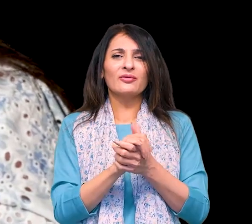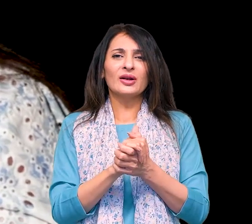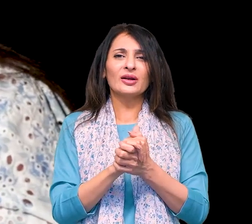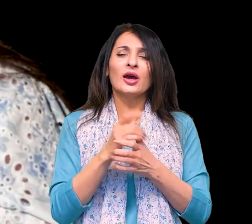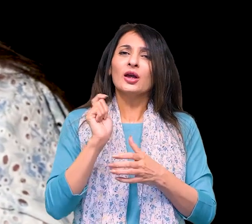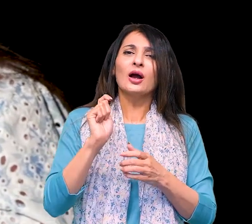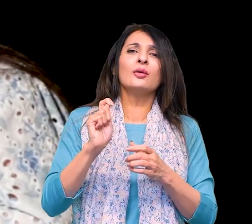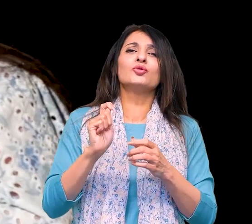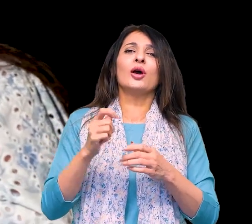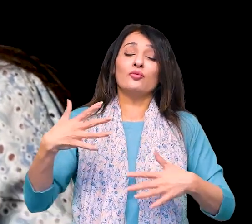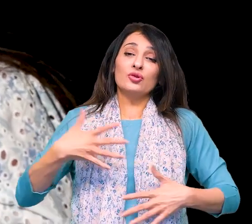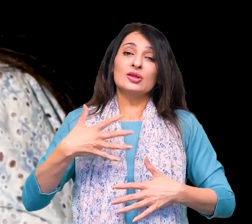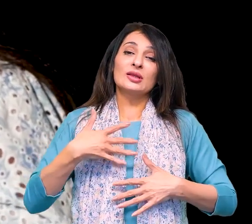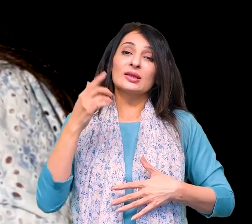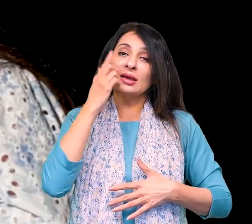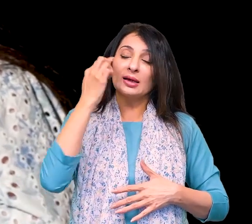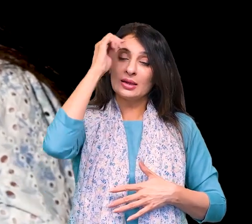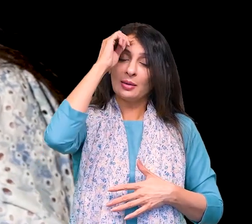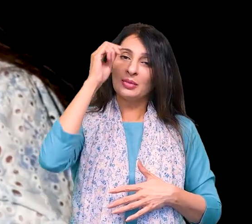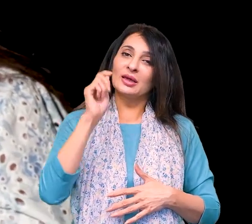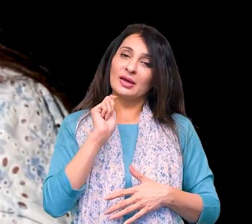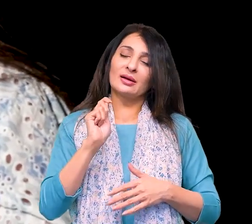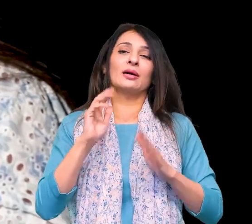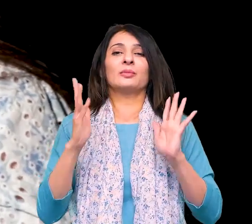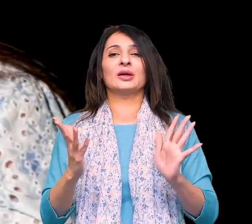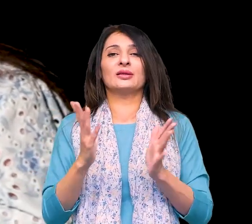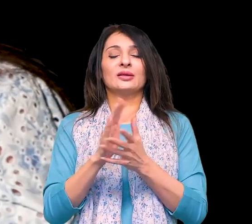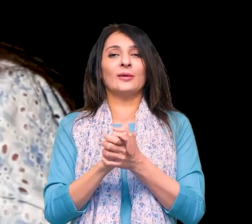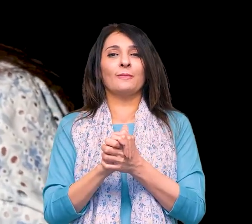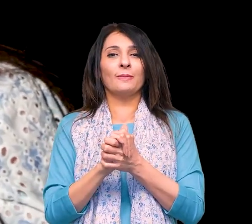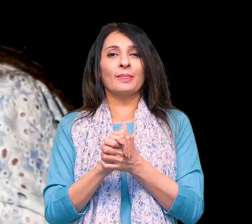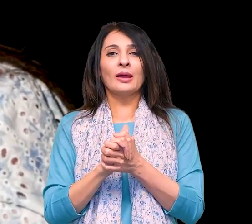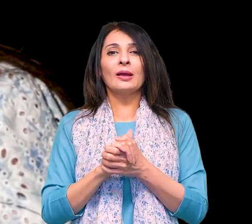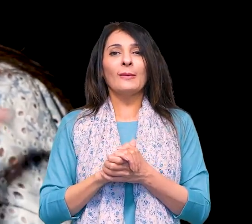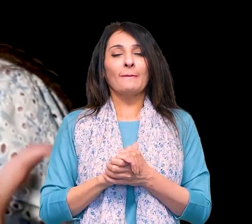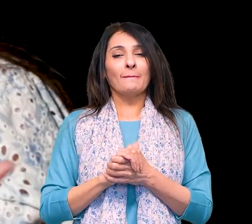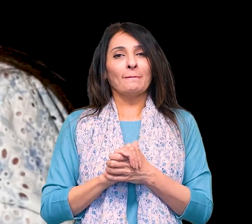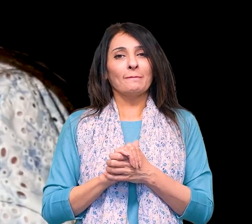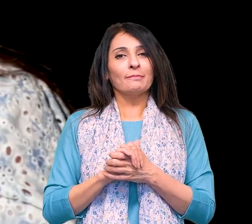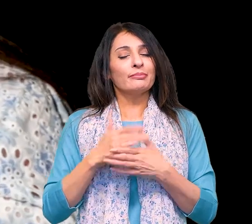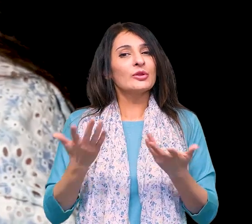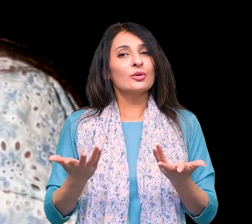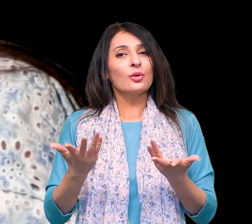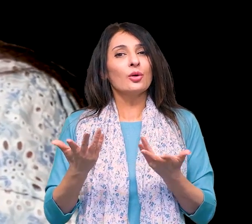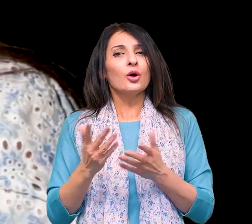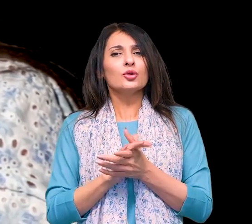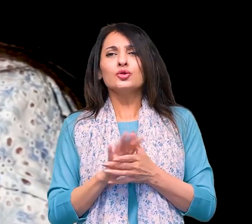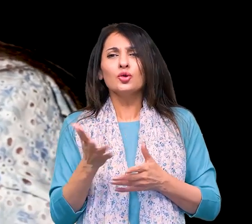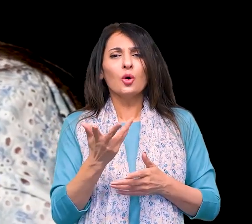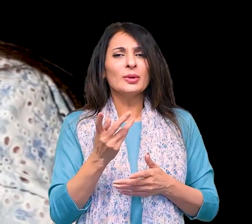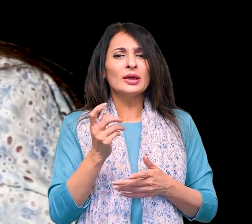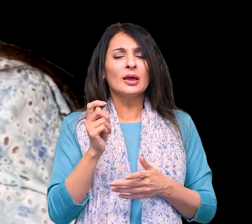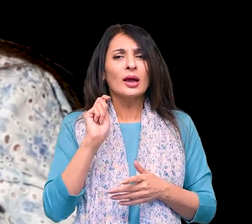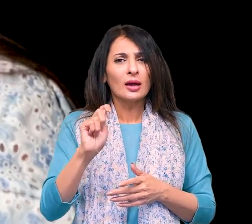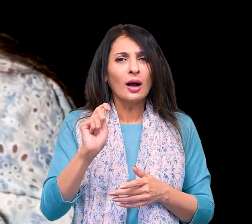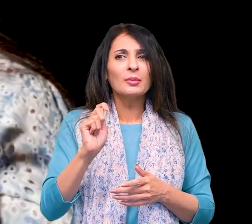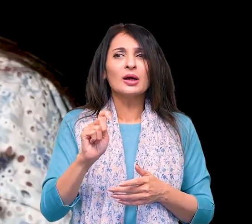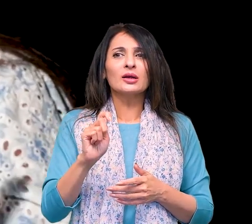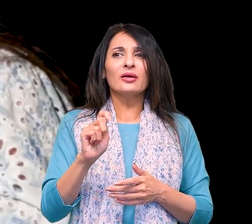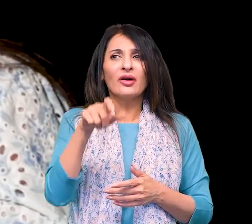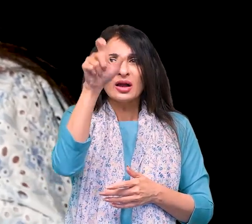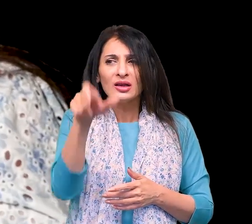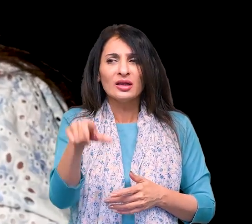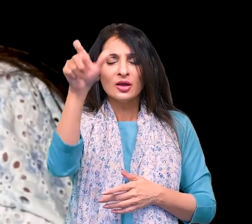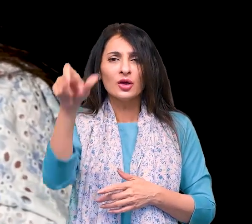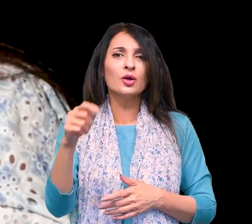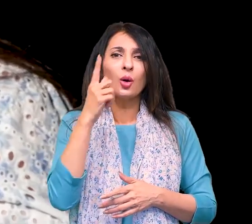enterprise or an idea or a company or just a WhatsApp group, it takes on a life of its own if it is